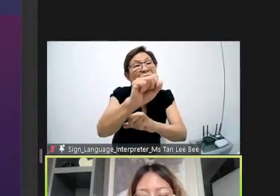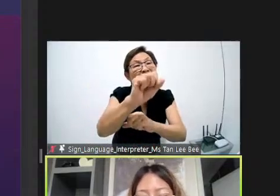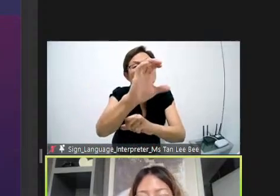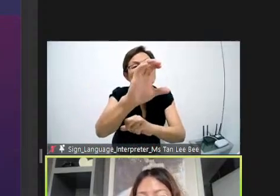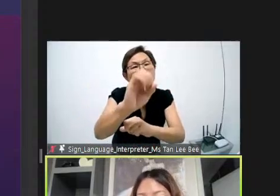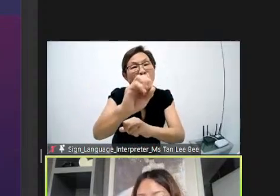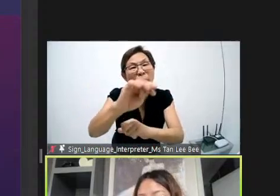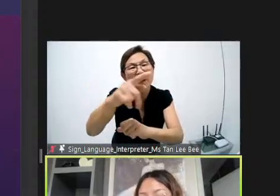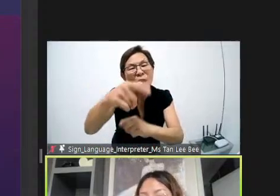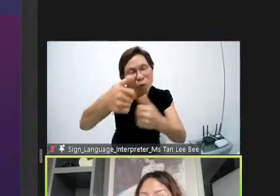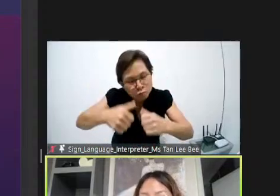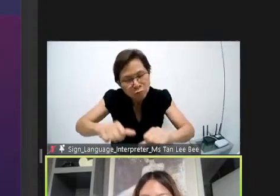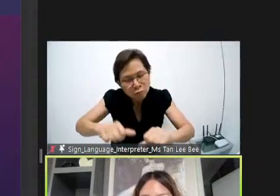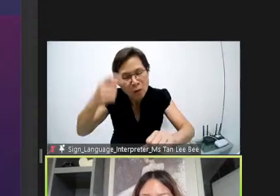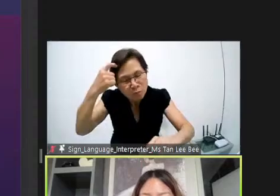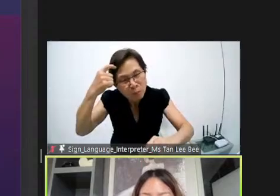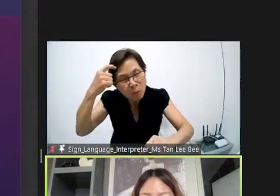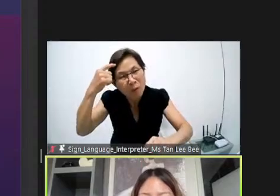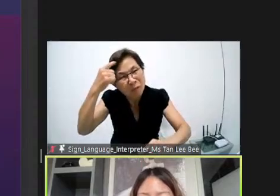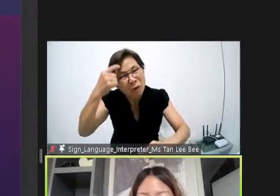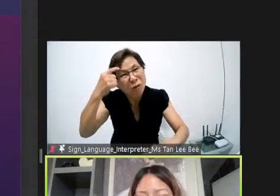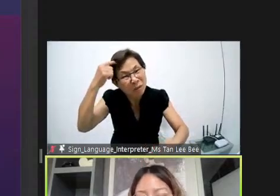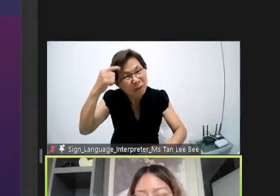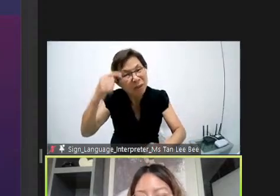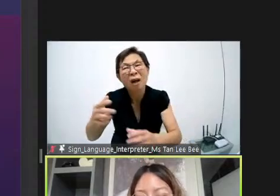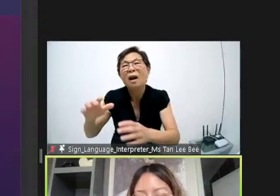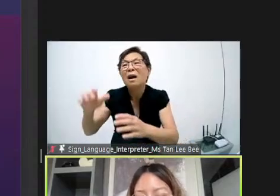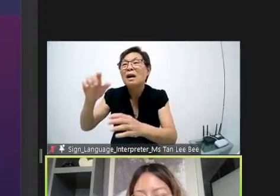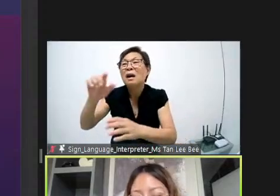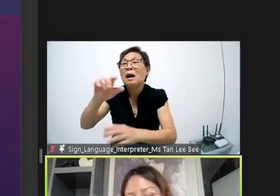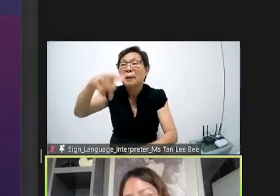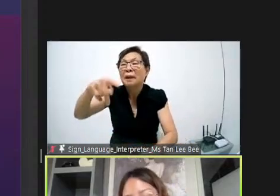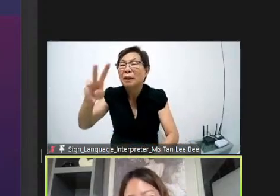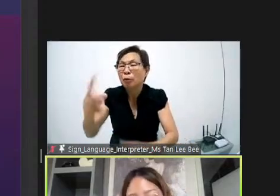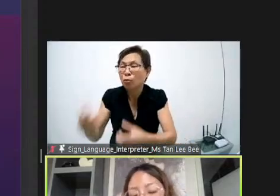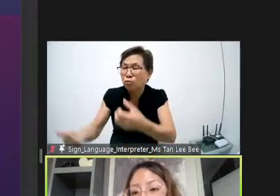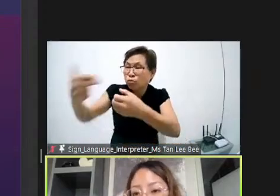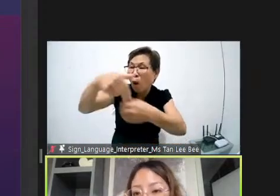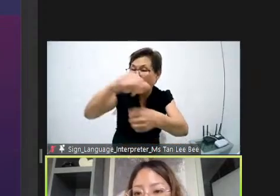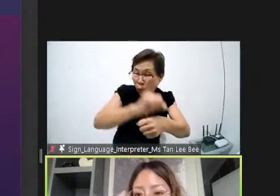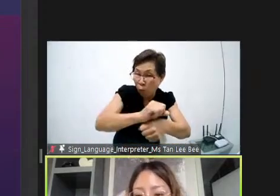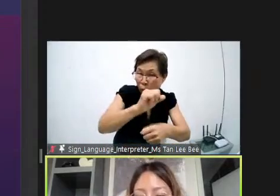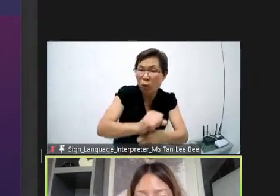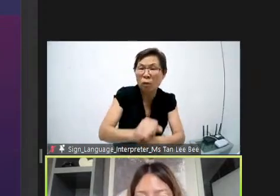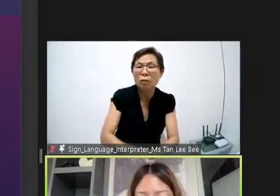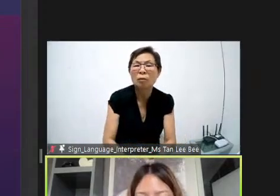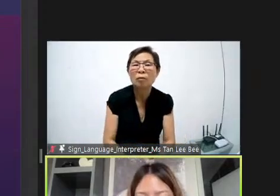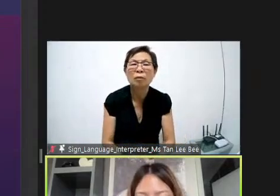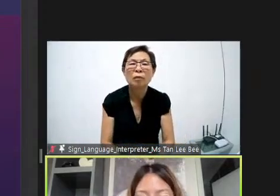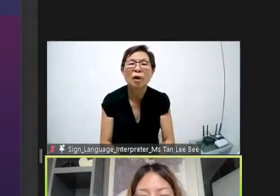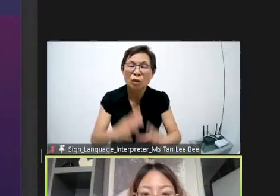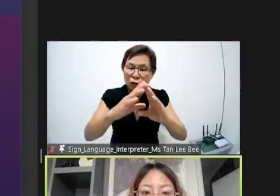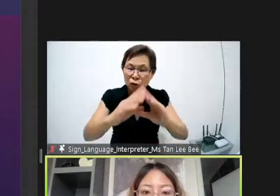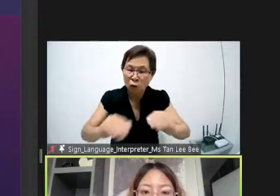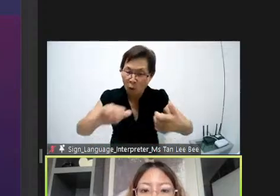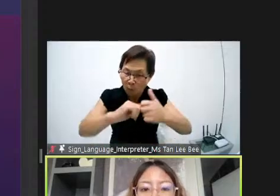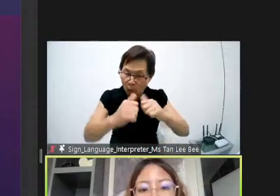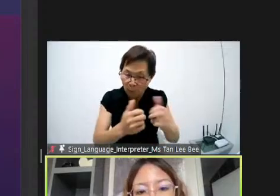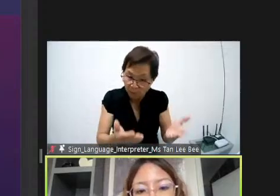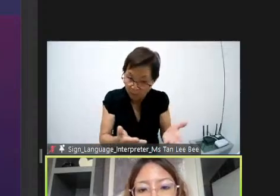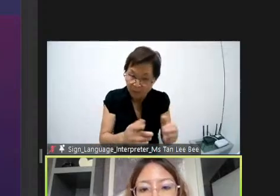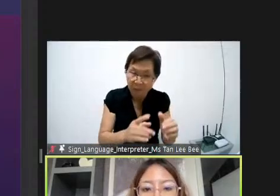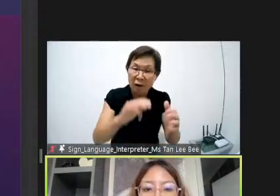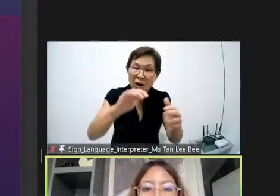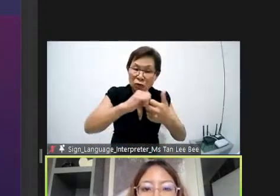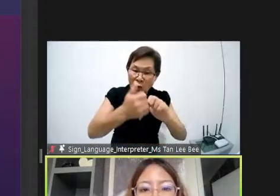I will give you some example of the technologies we have invented to solve this issue. Firstly, in